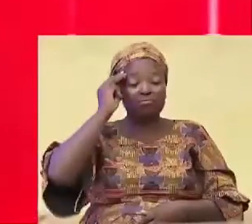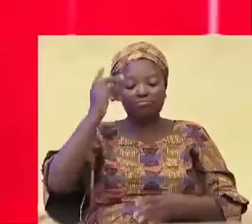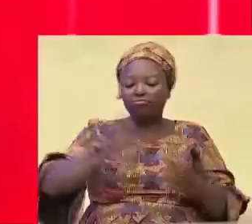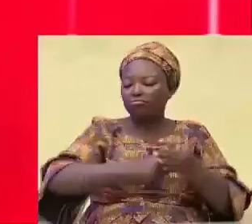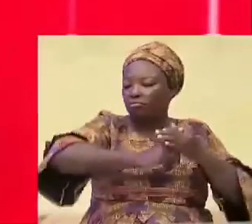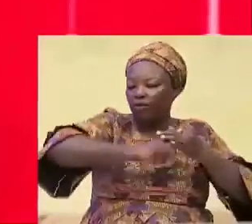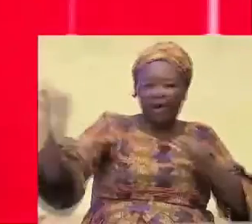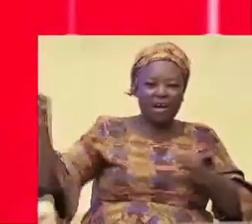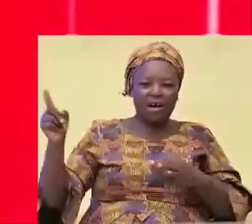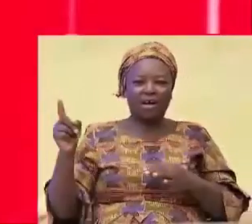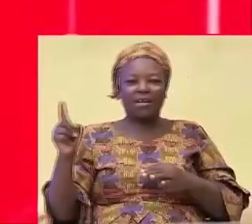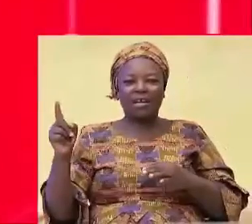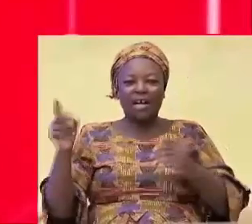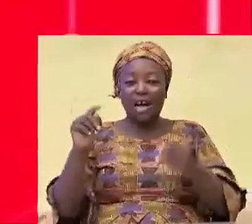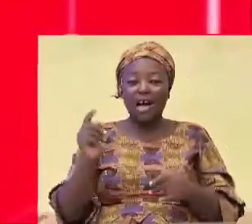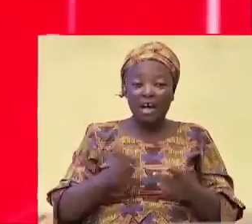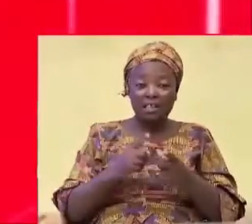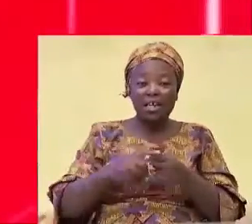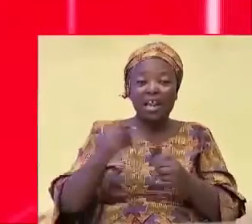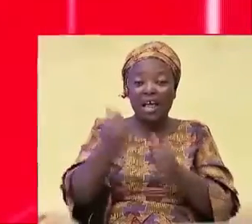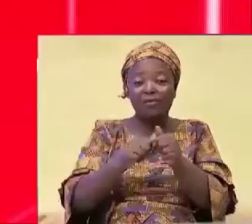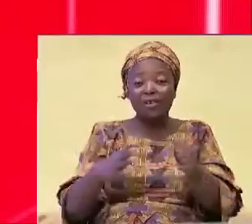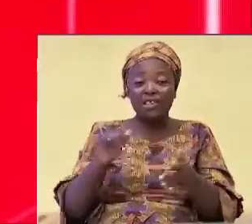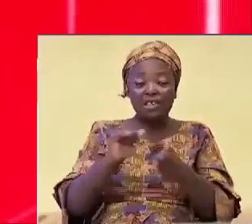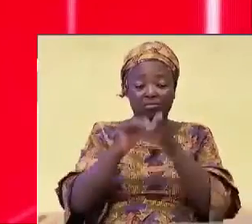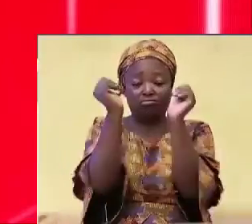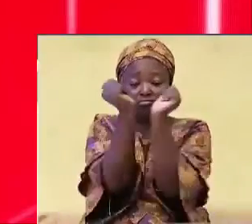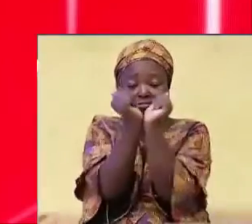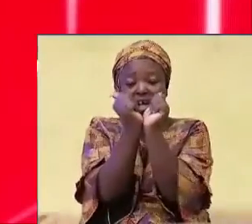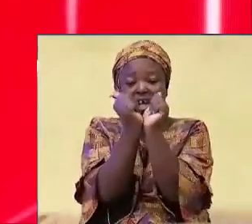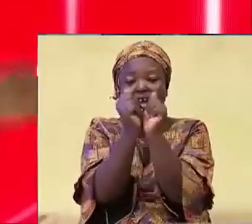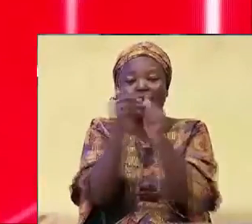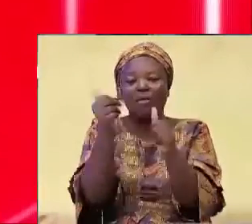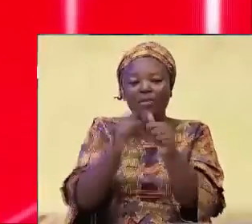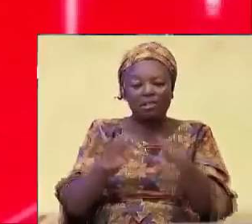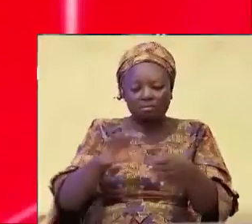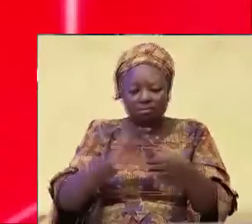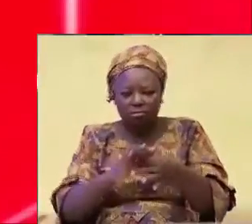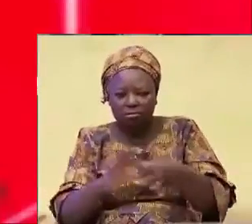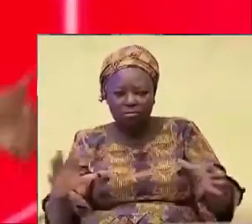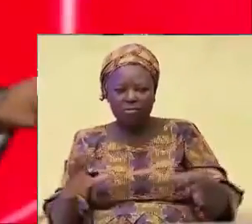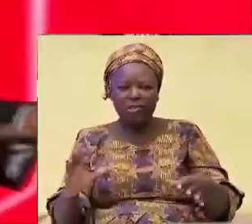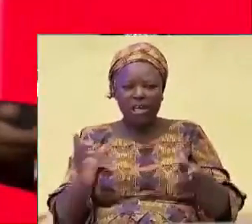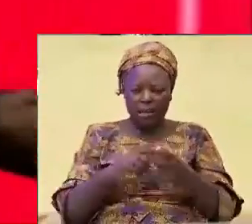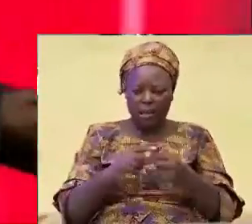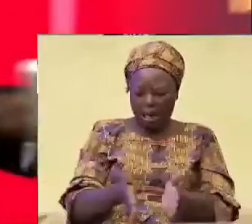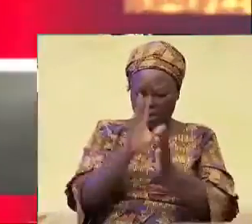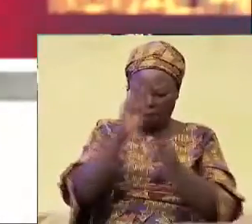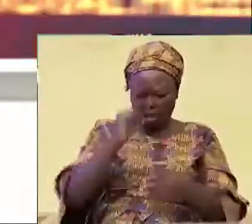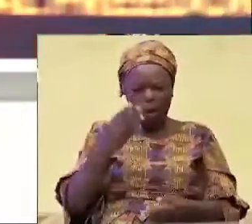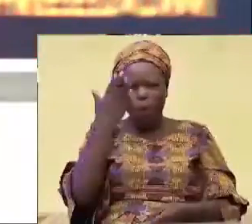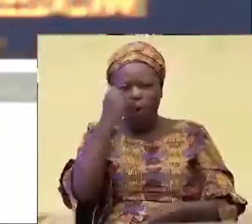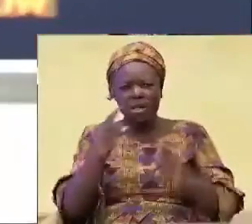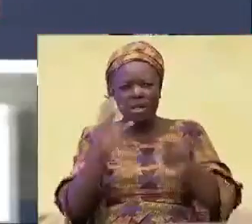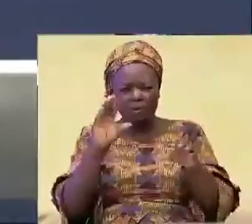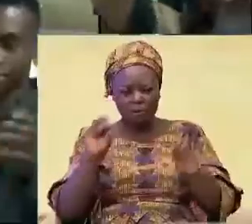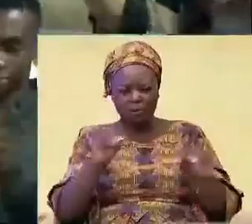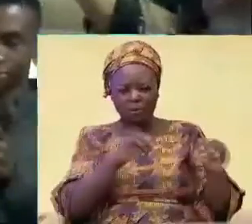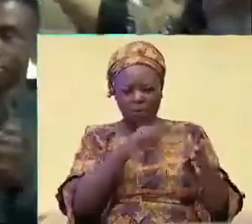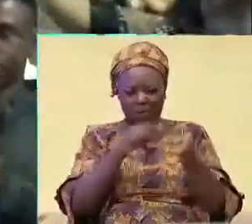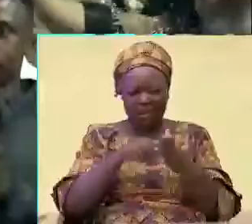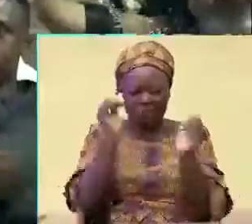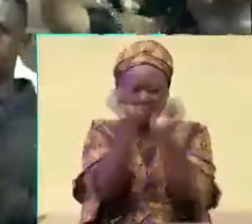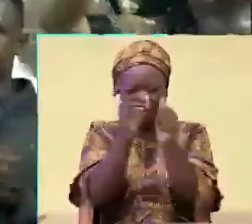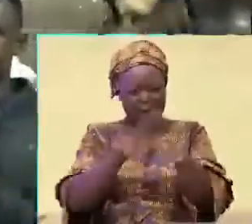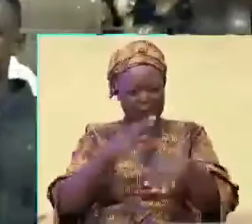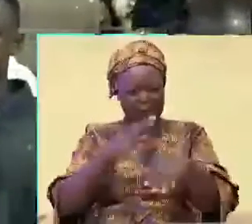the things that bound him in the heart, everything was taken away. And he came and said, why did they put